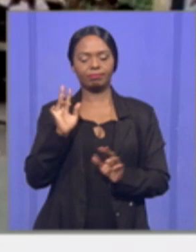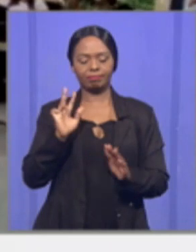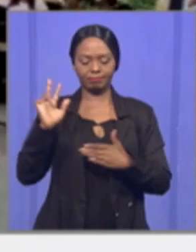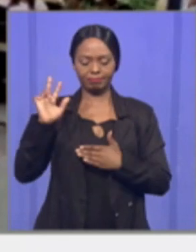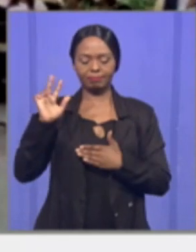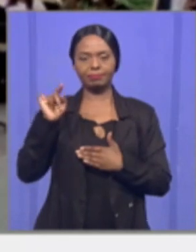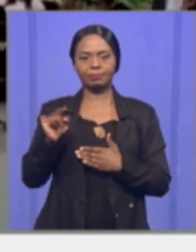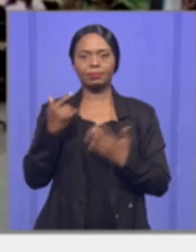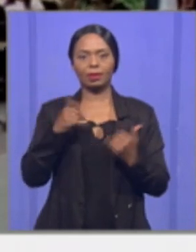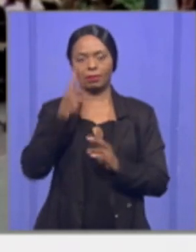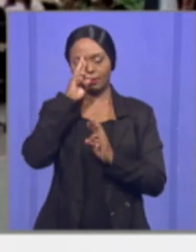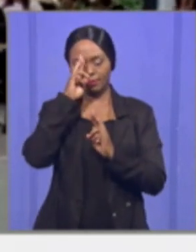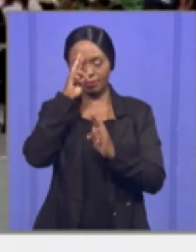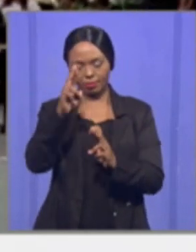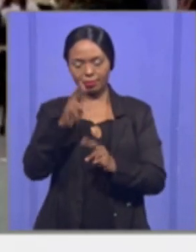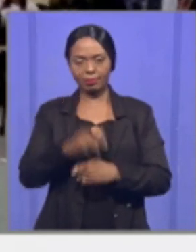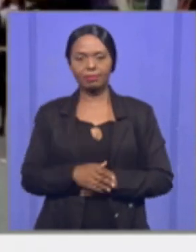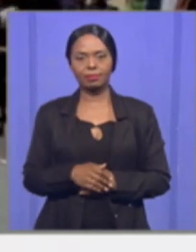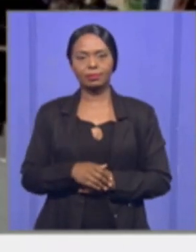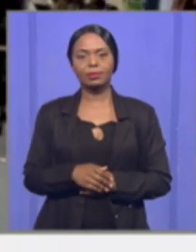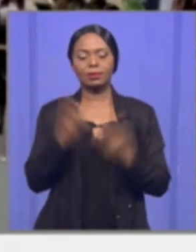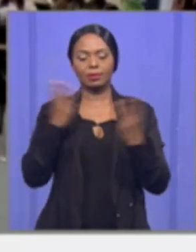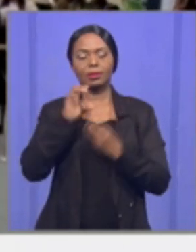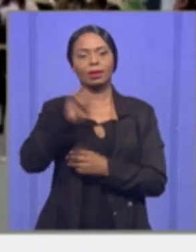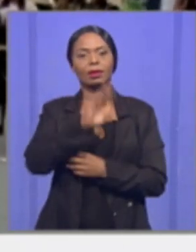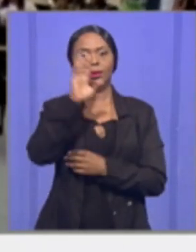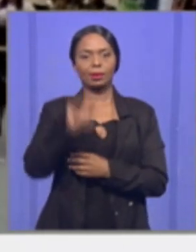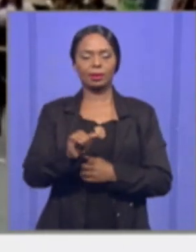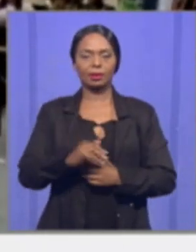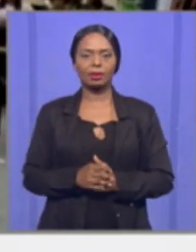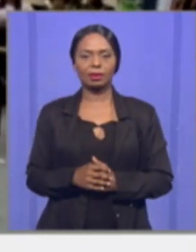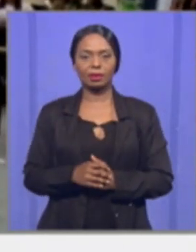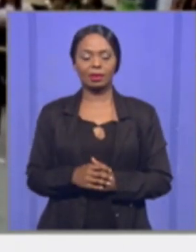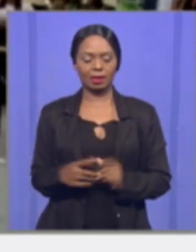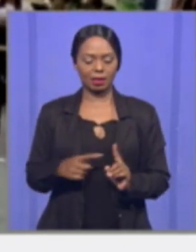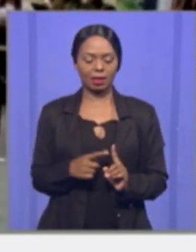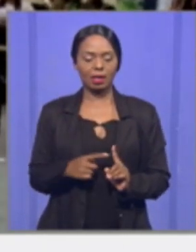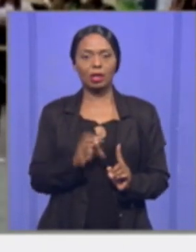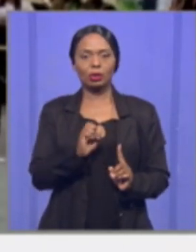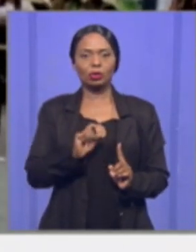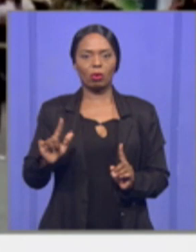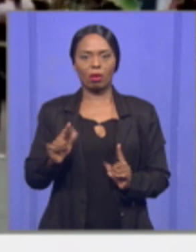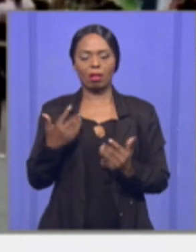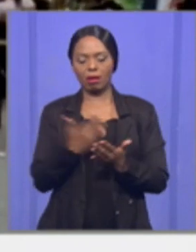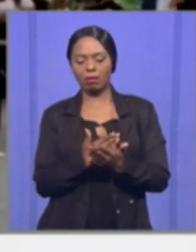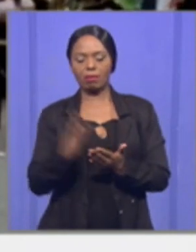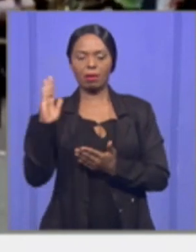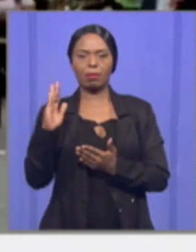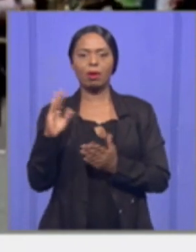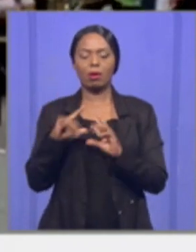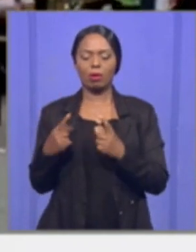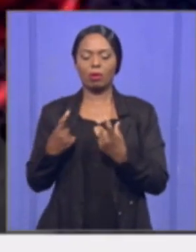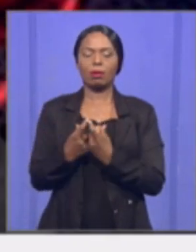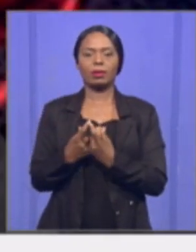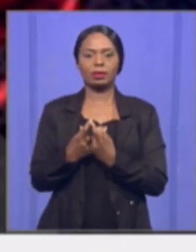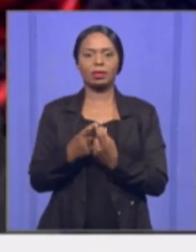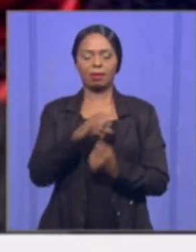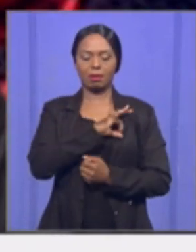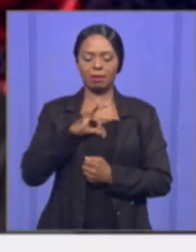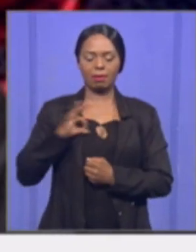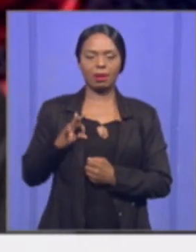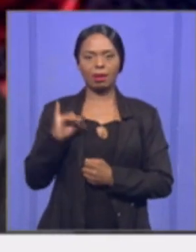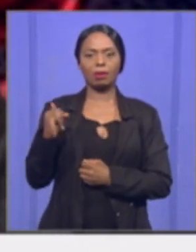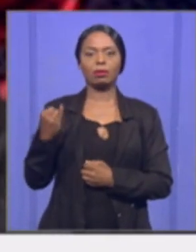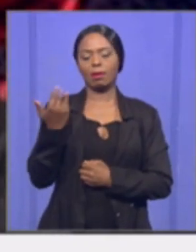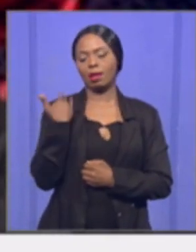be faithful to the Republic of South Africa. Sauls o ntshitswe mo mannong jaaka tokololo ya komiti ya meiyara wa toropo ya